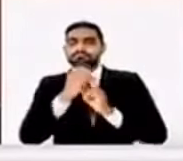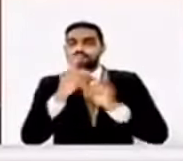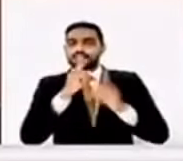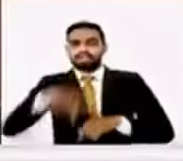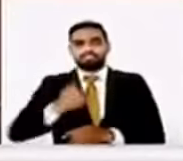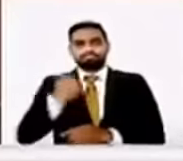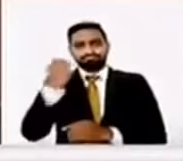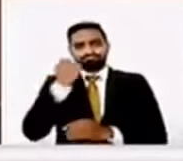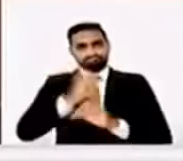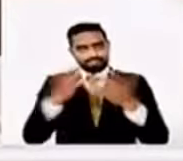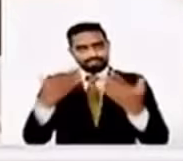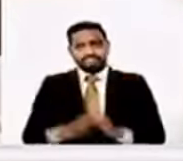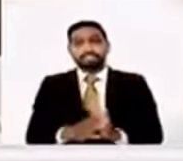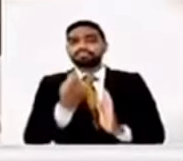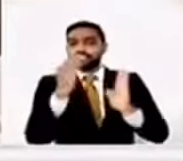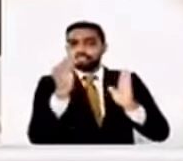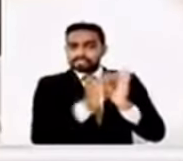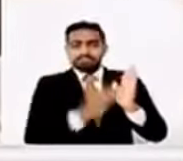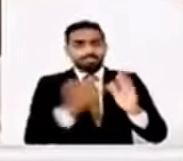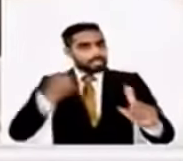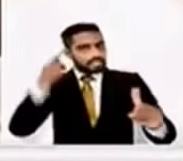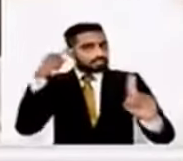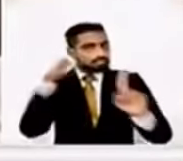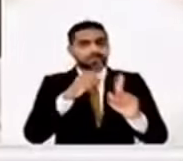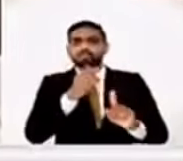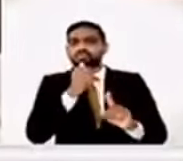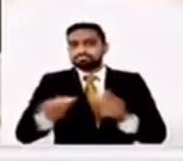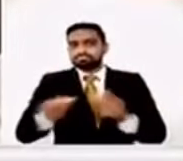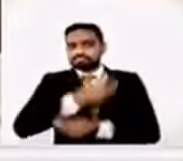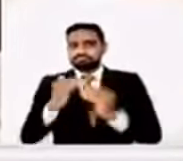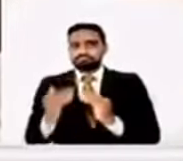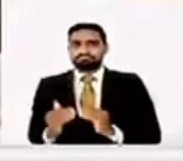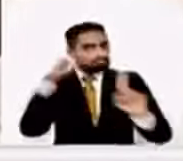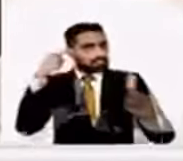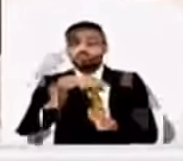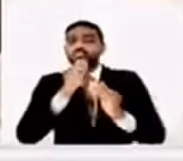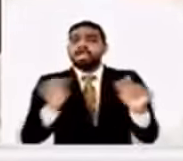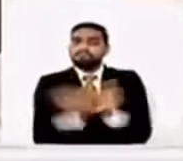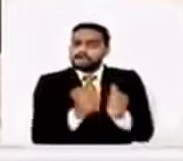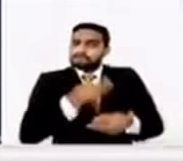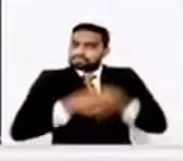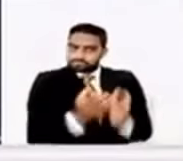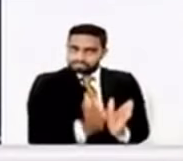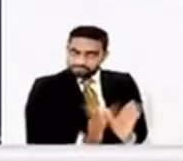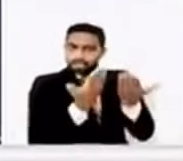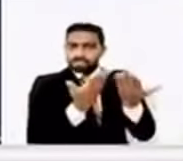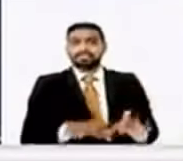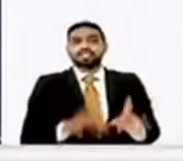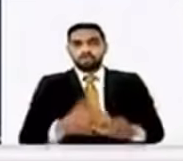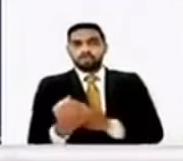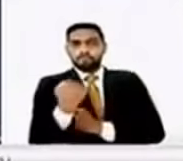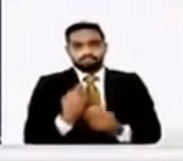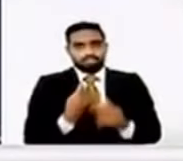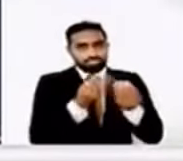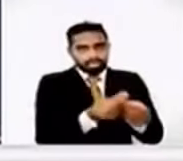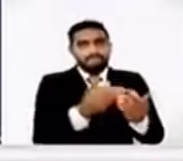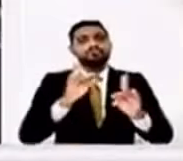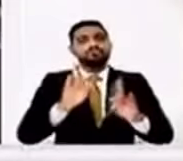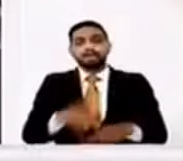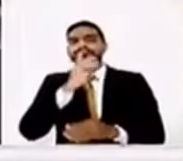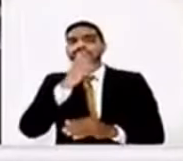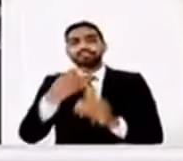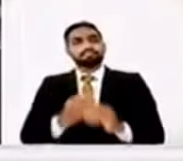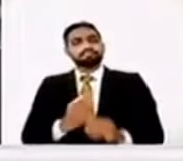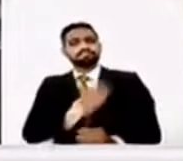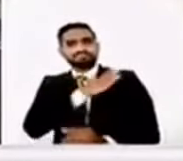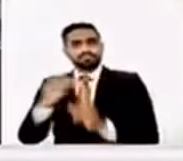aims at improving the economy through productivity-led development, strengthens President Gotabaya Rajapaksa's national policy framework, Vistas